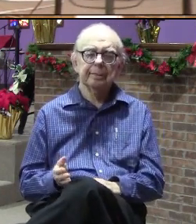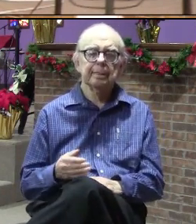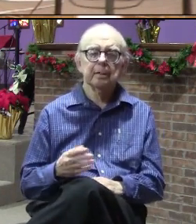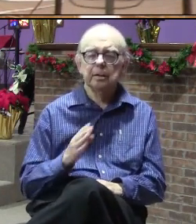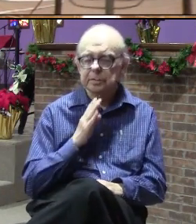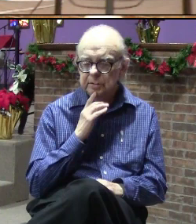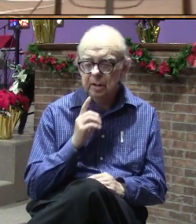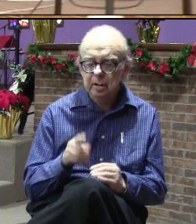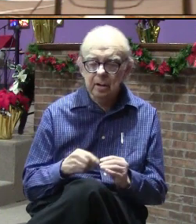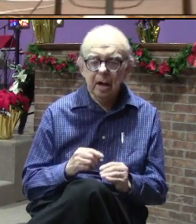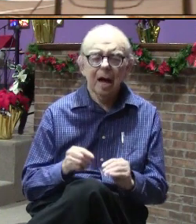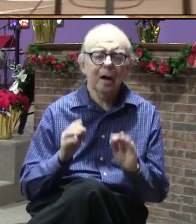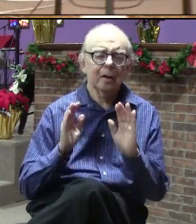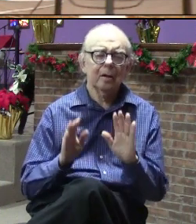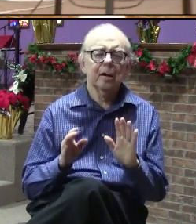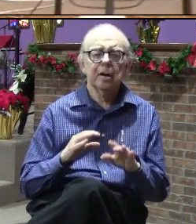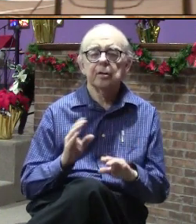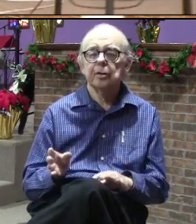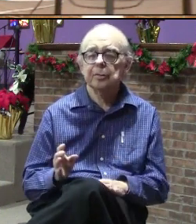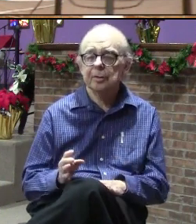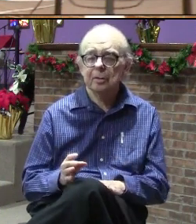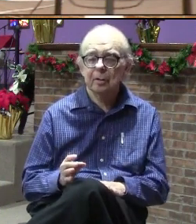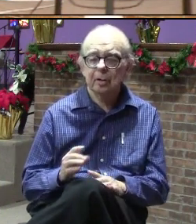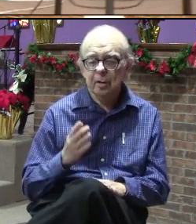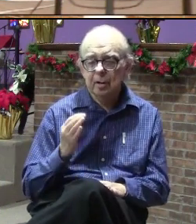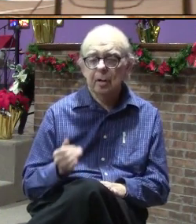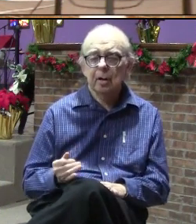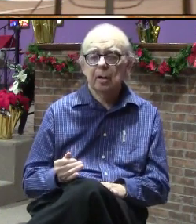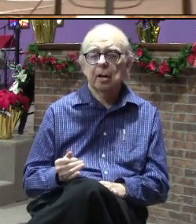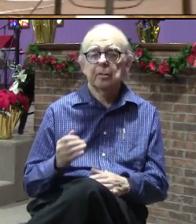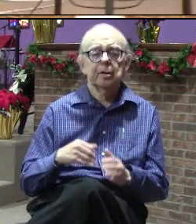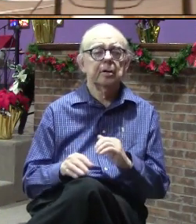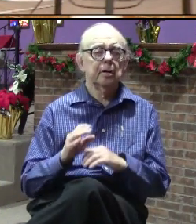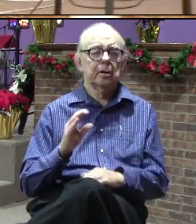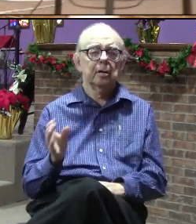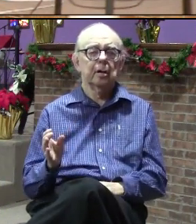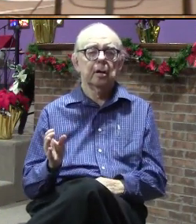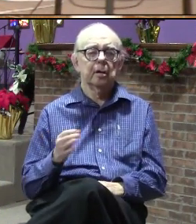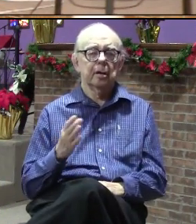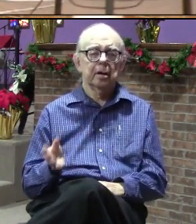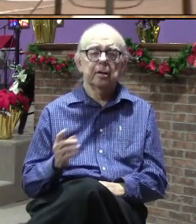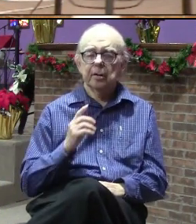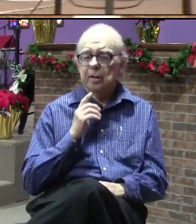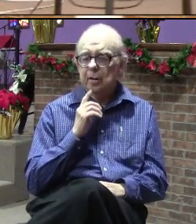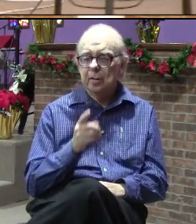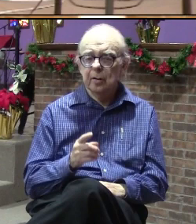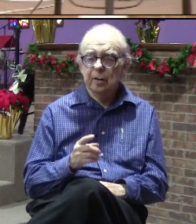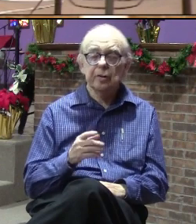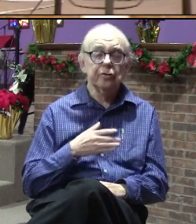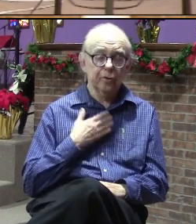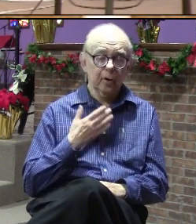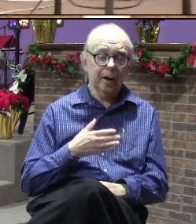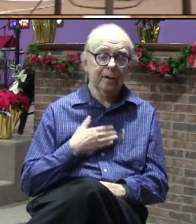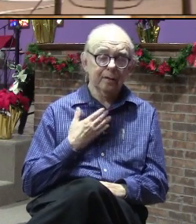talk about how great Christmas is. Because in Christmas, there really is joy.